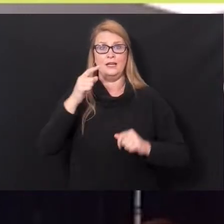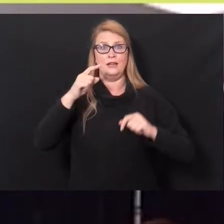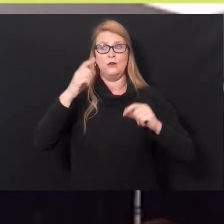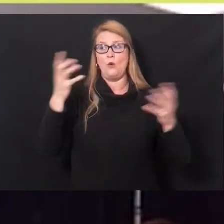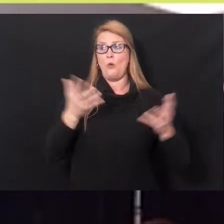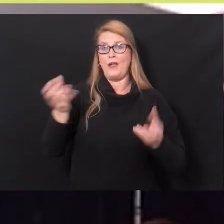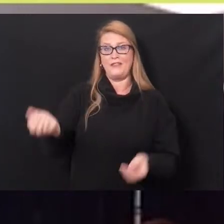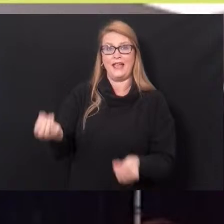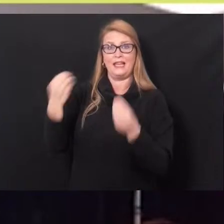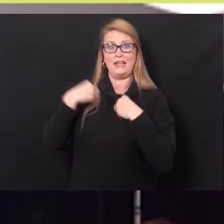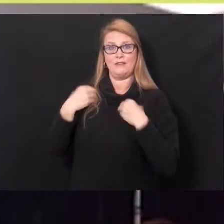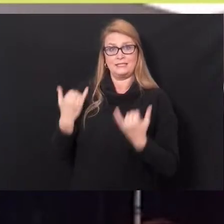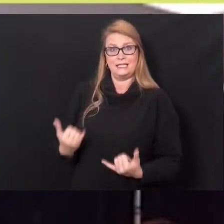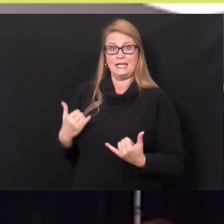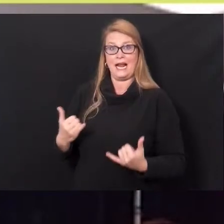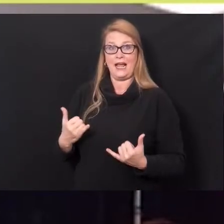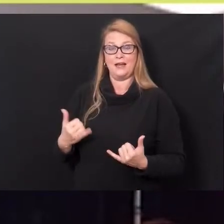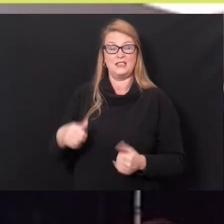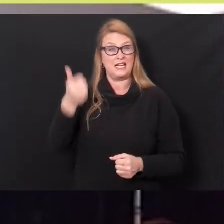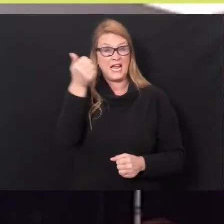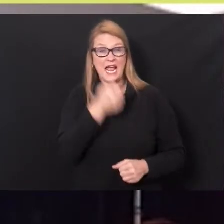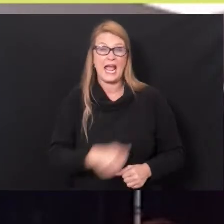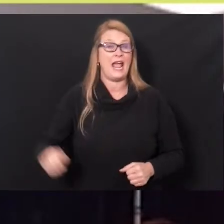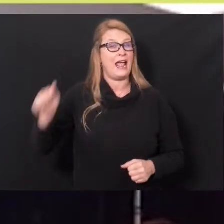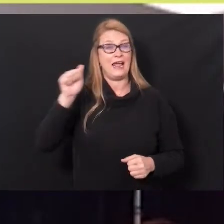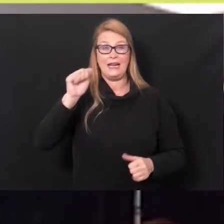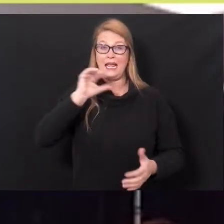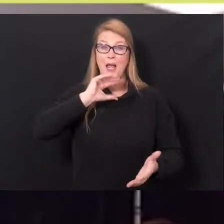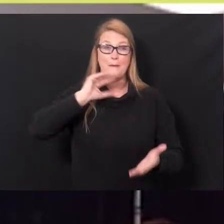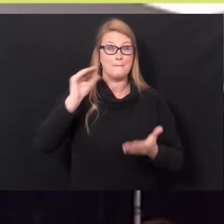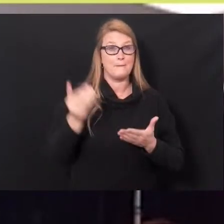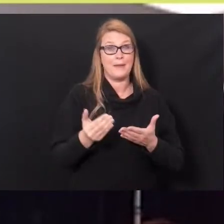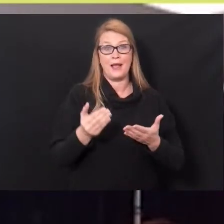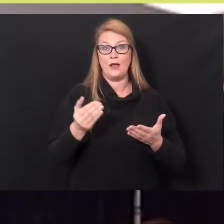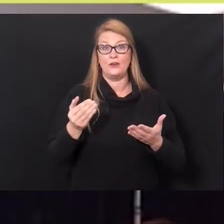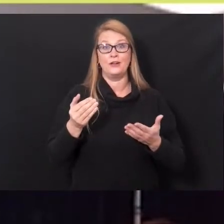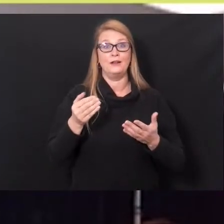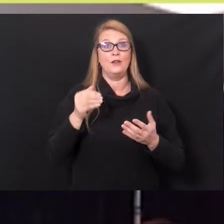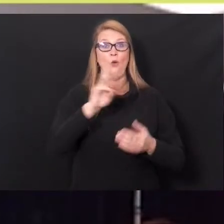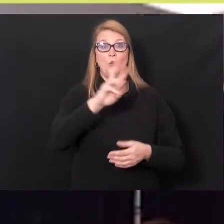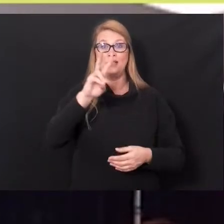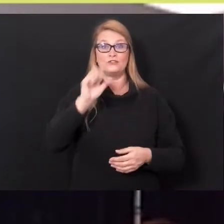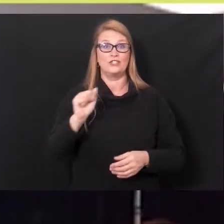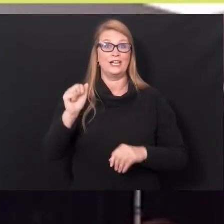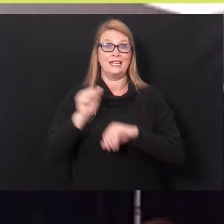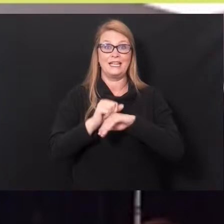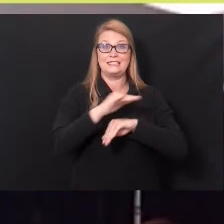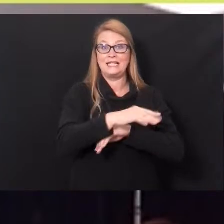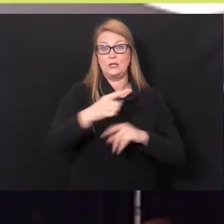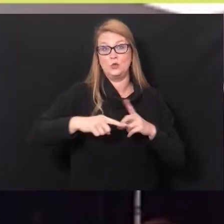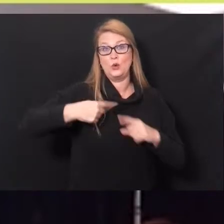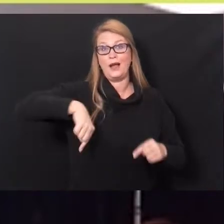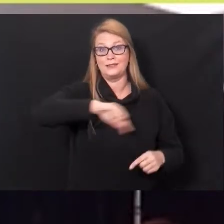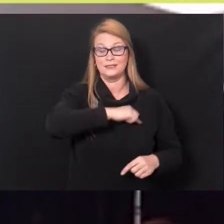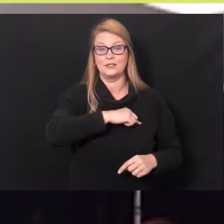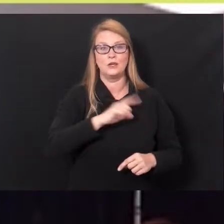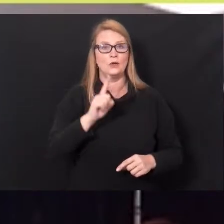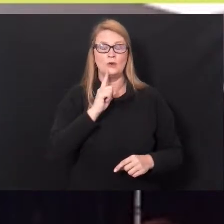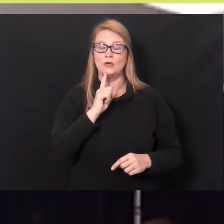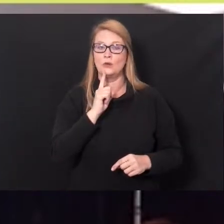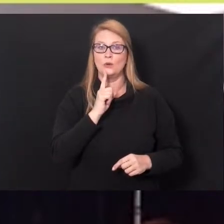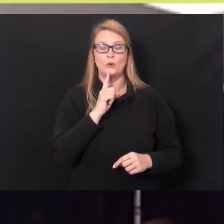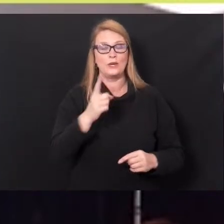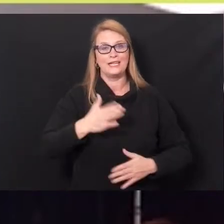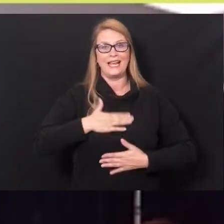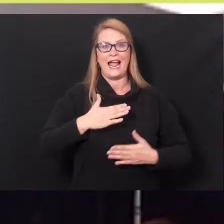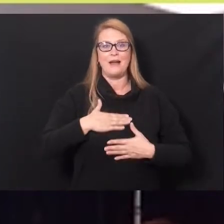today to any amount that you can secure for the state of West Virginia and send down to us. So we're happy